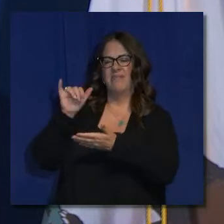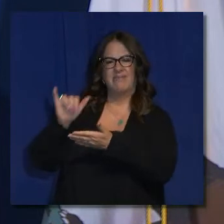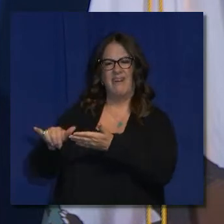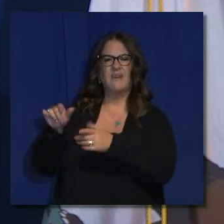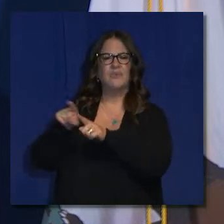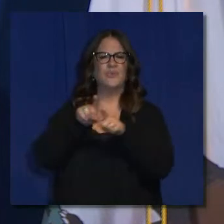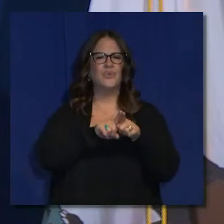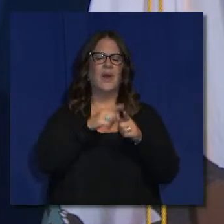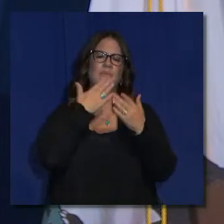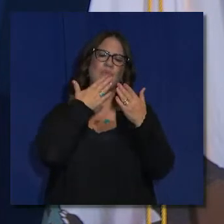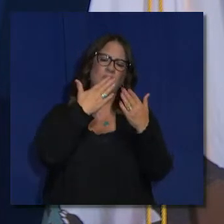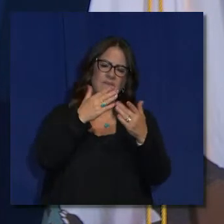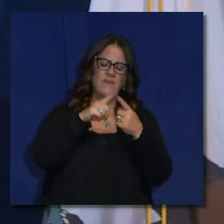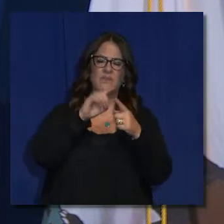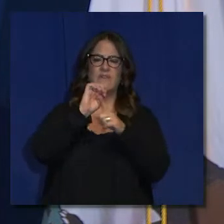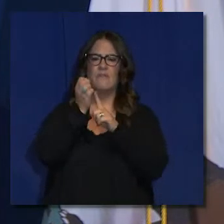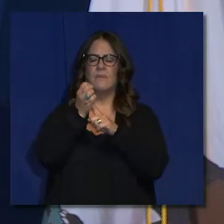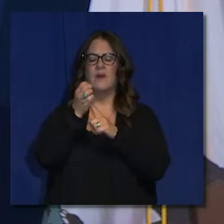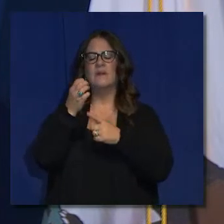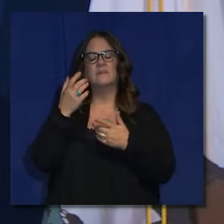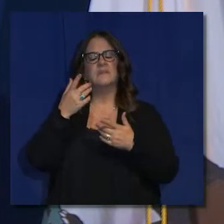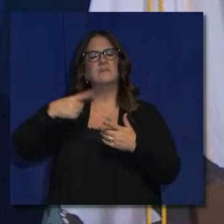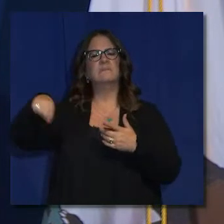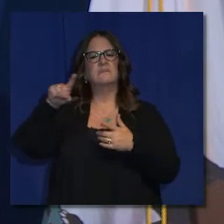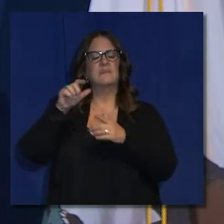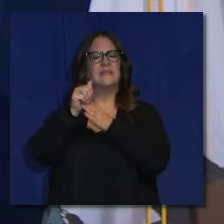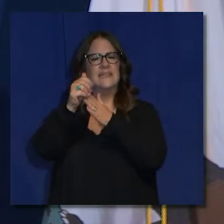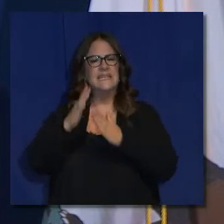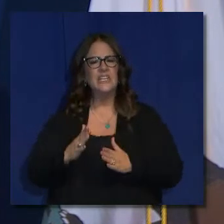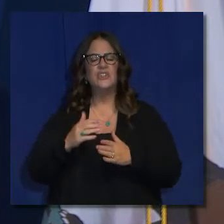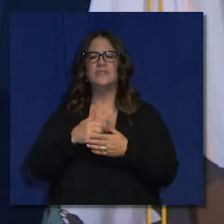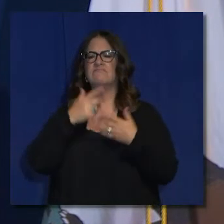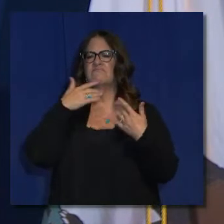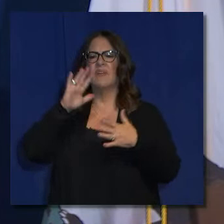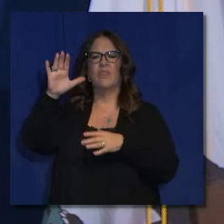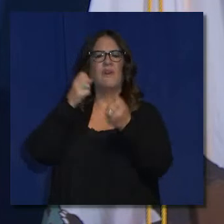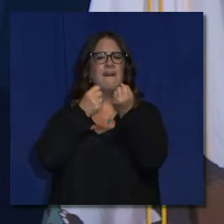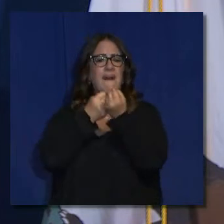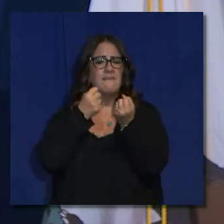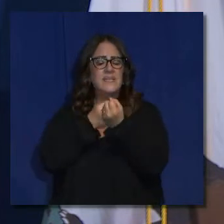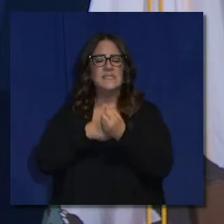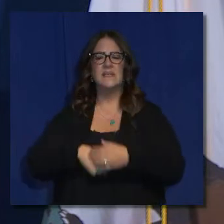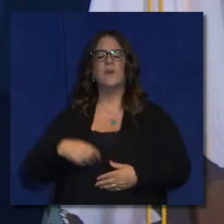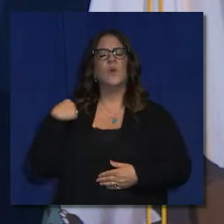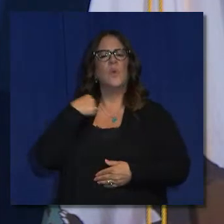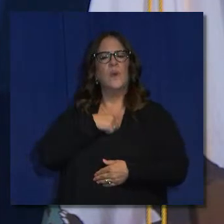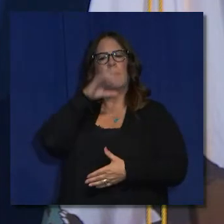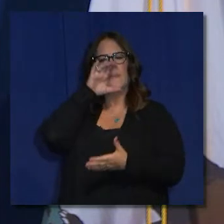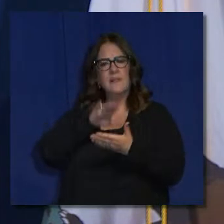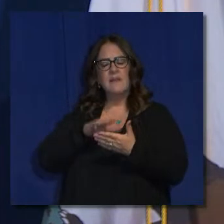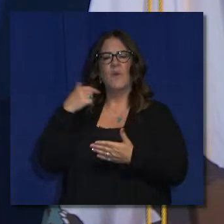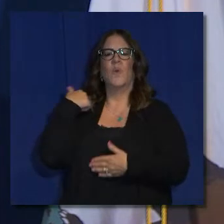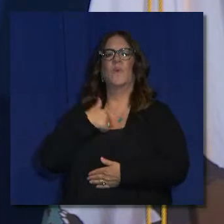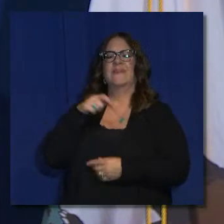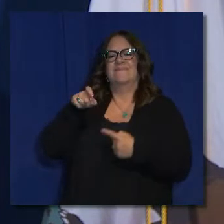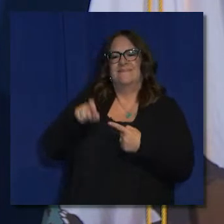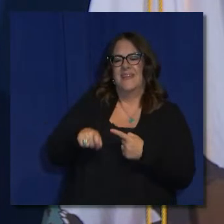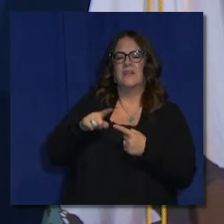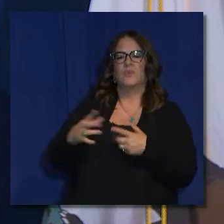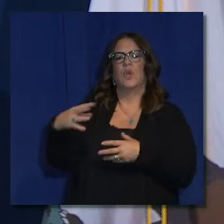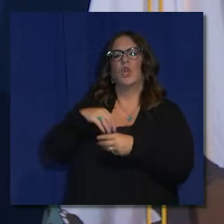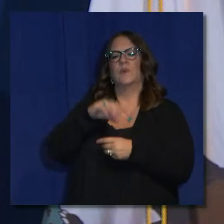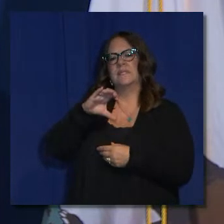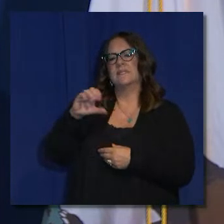to the environmental justice leaders for their advocacy, but we believe we need to include